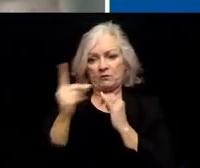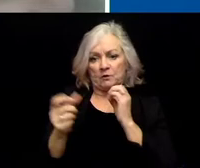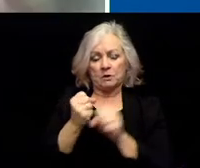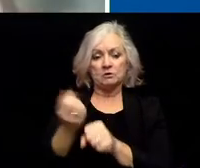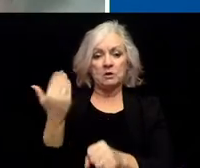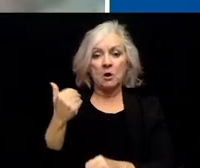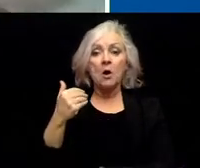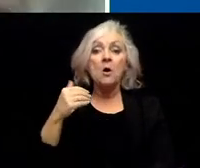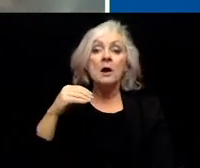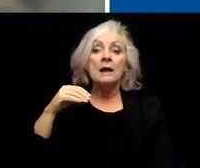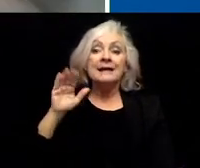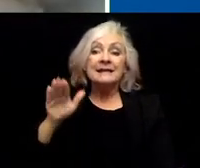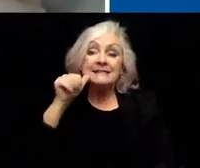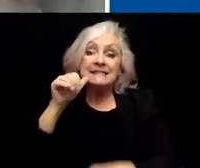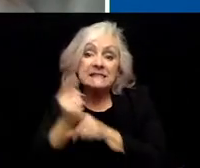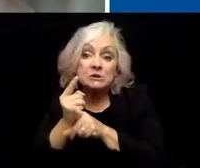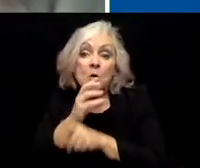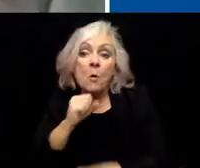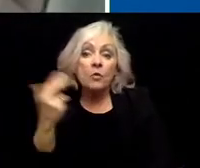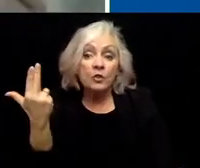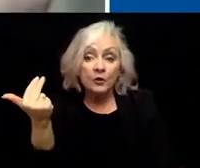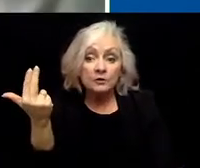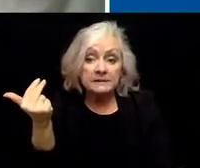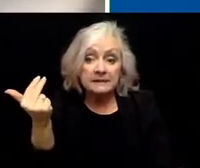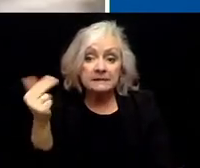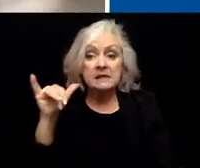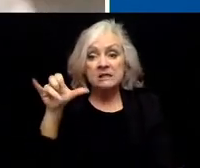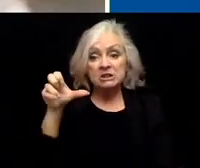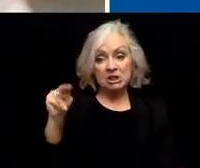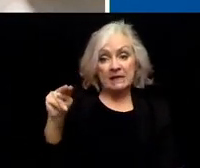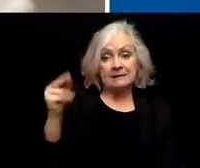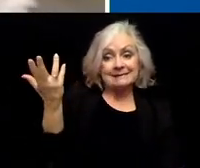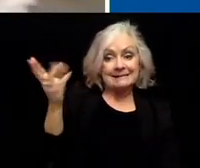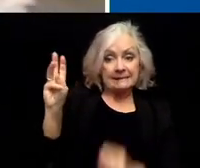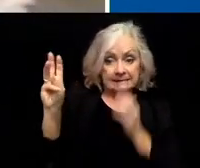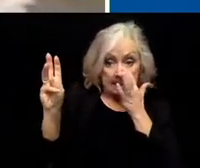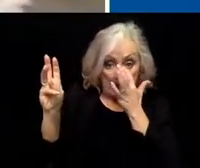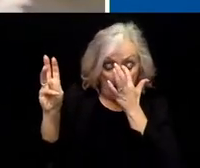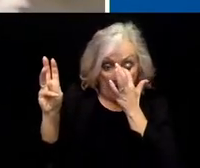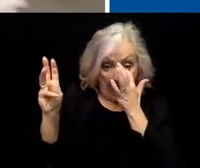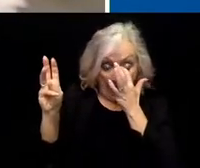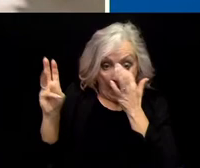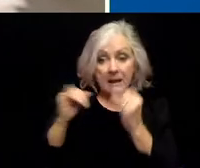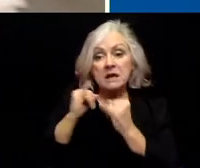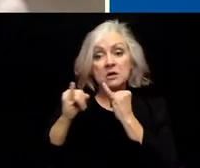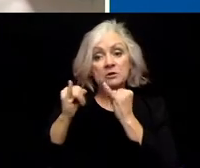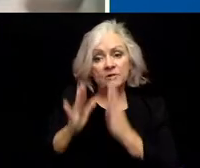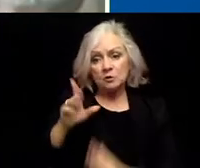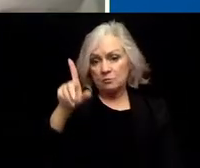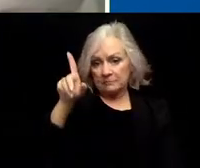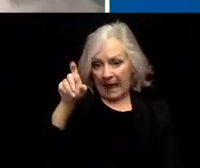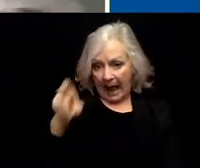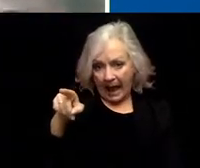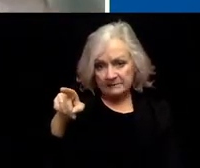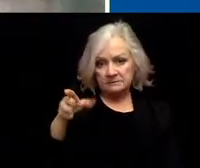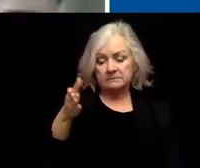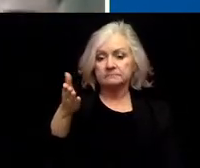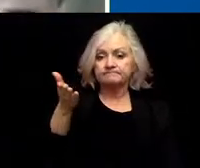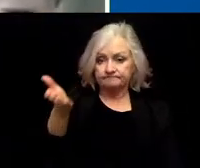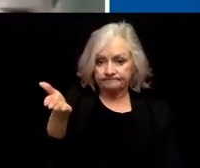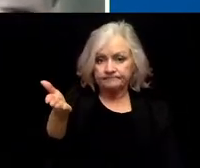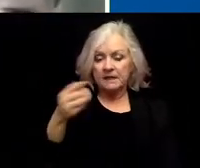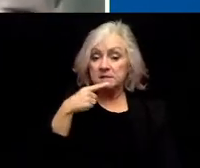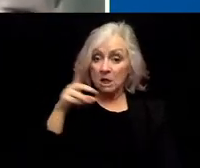was 13 and when Jaden was 16. And the interviewer asked a really tough question. And he said, do